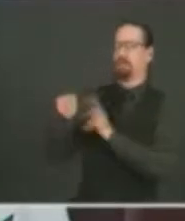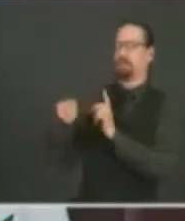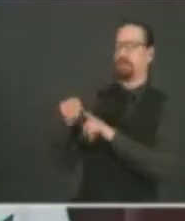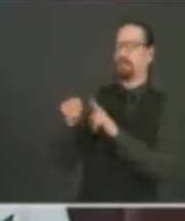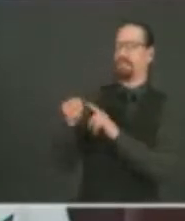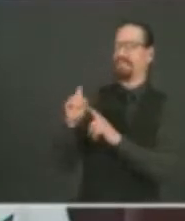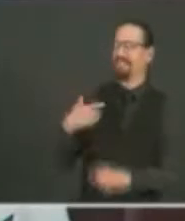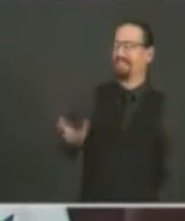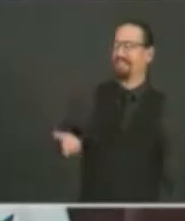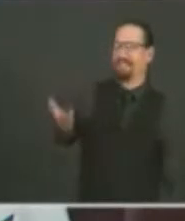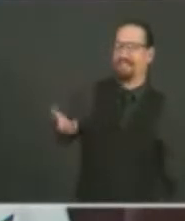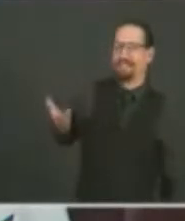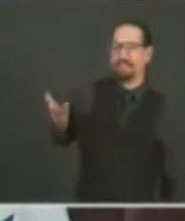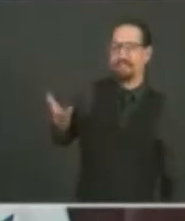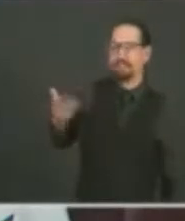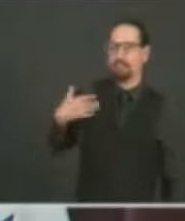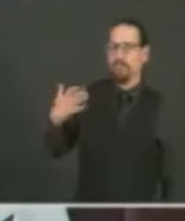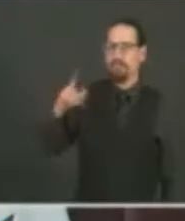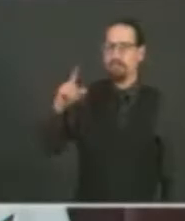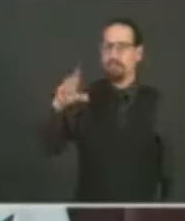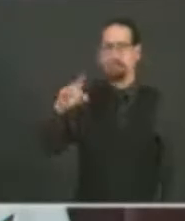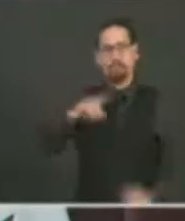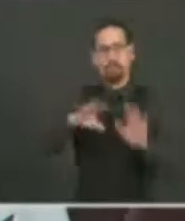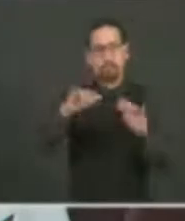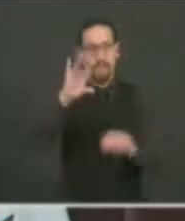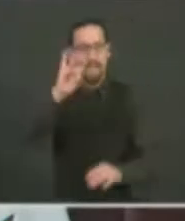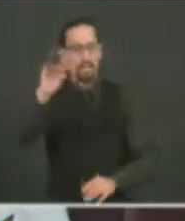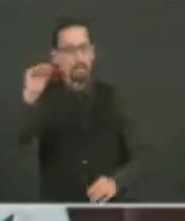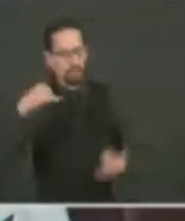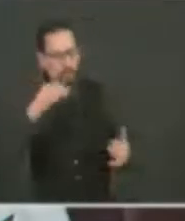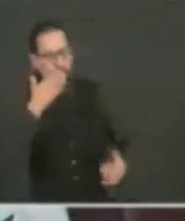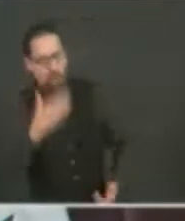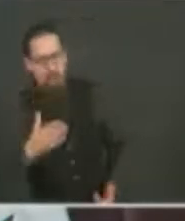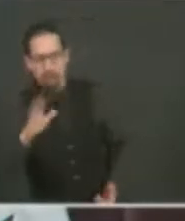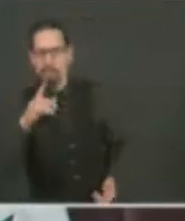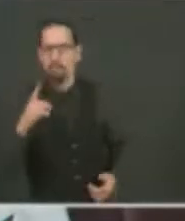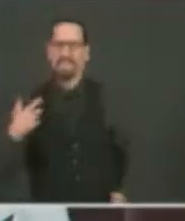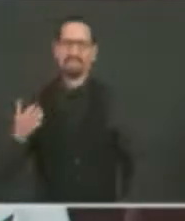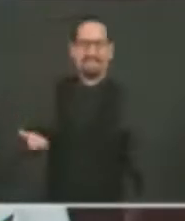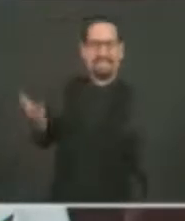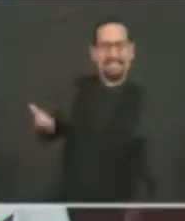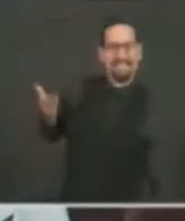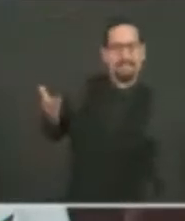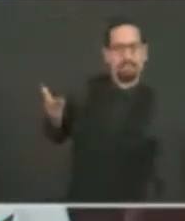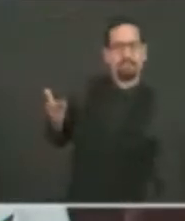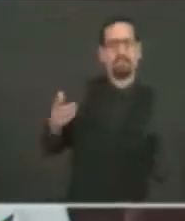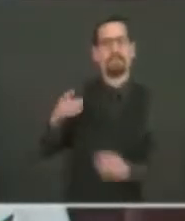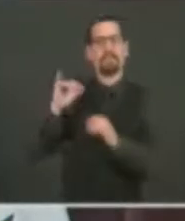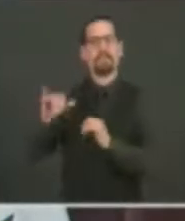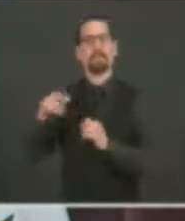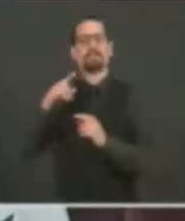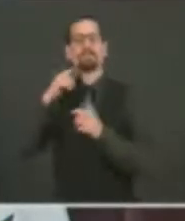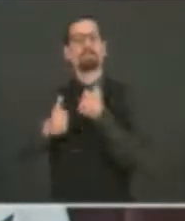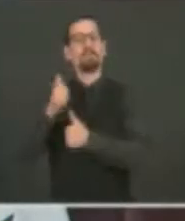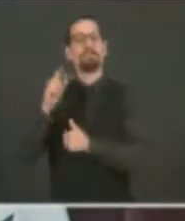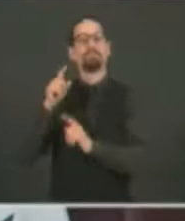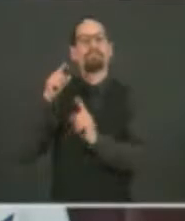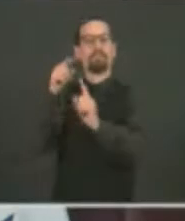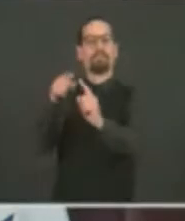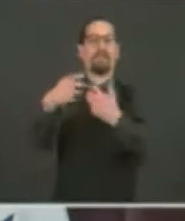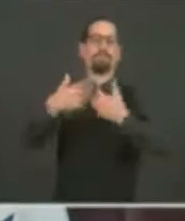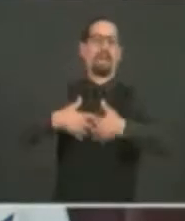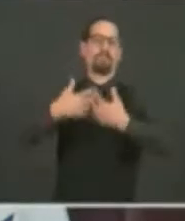We're headed in the right direction. I especially want to call out manufacturers. Please, please, we never shut you down during the